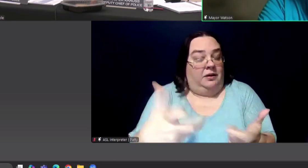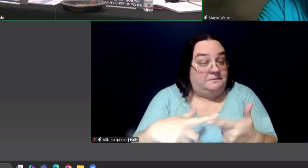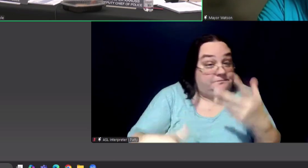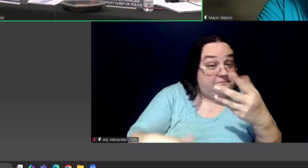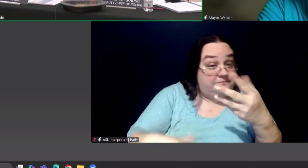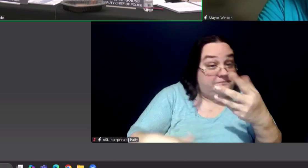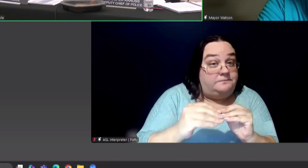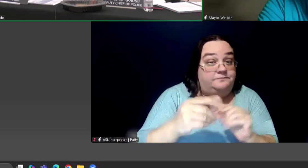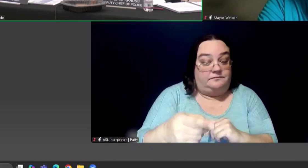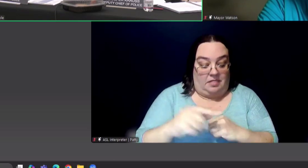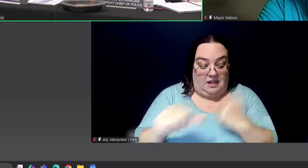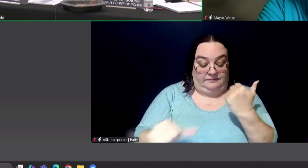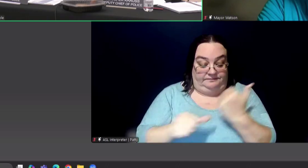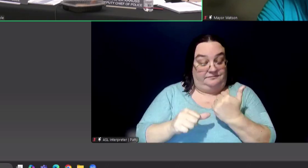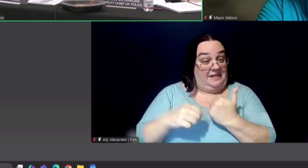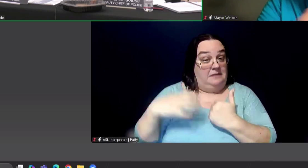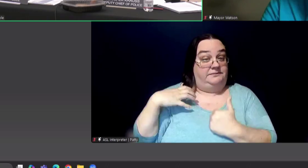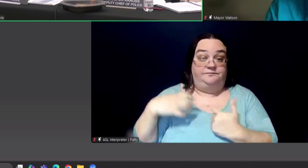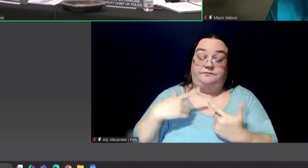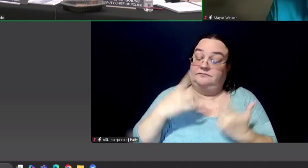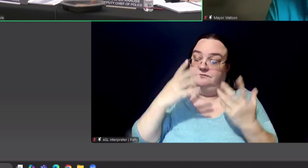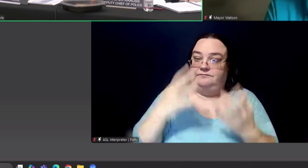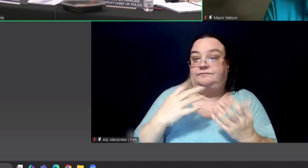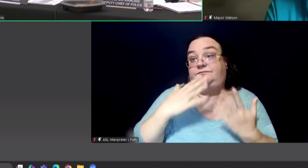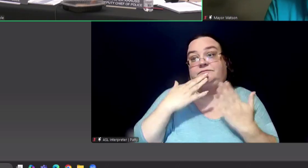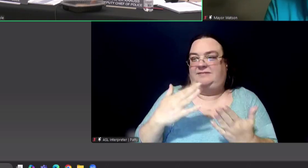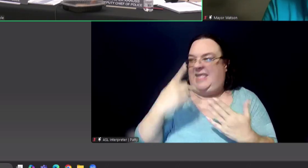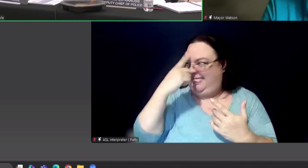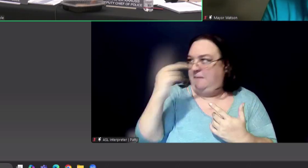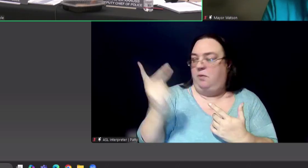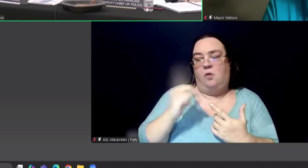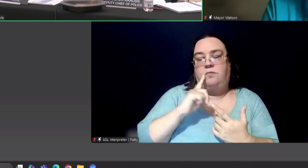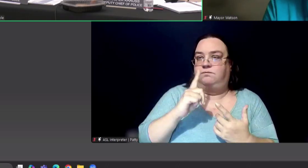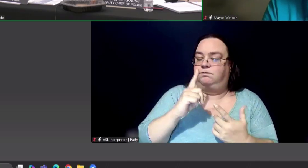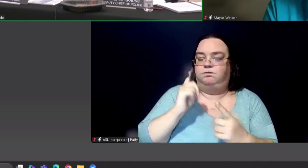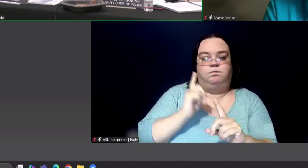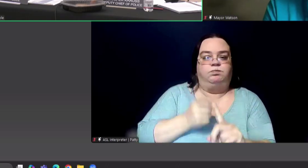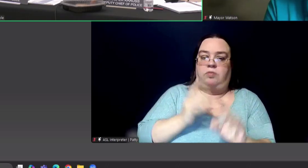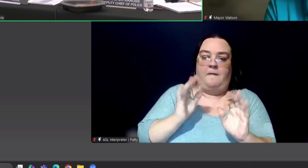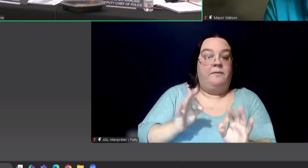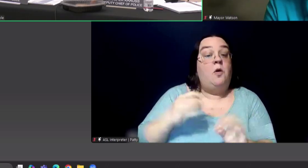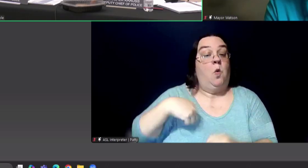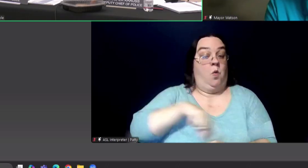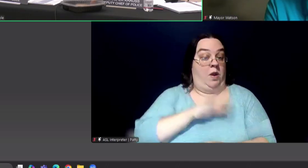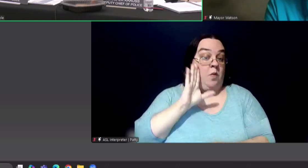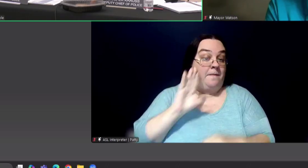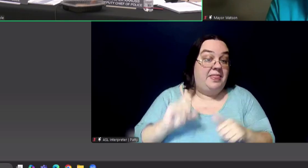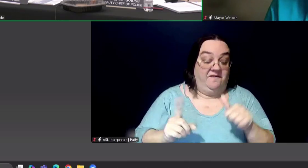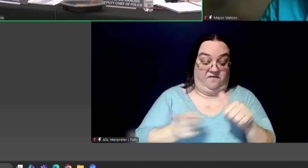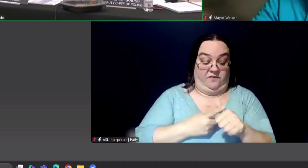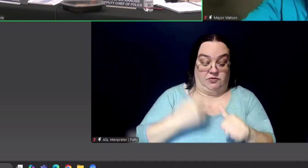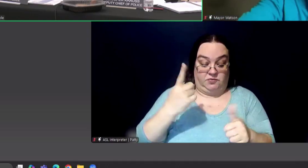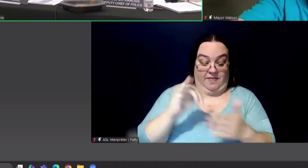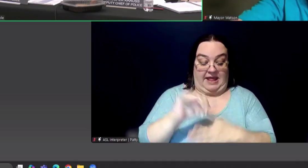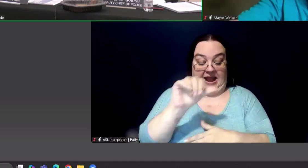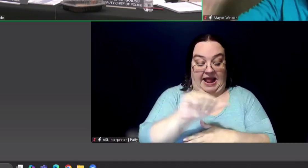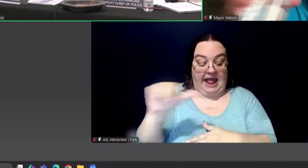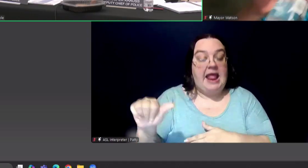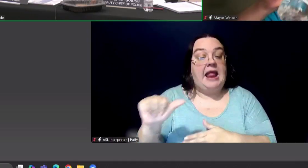Well, I think you guys definitely nailed it. We will be the first agency that Anne Arundel County